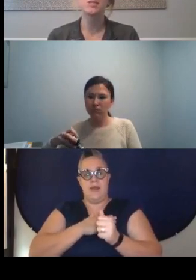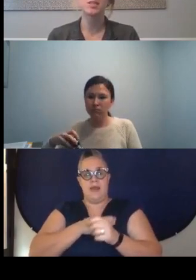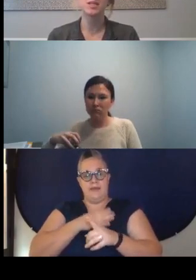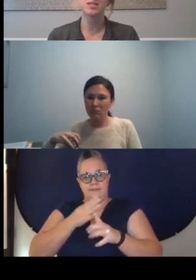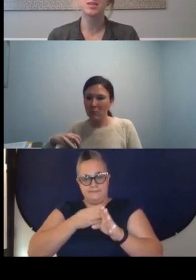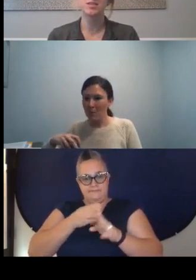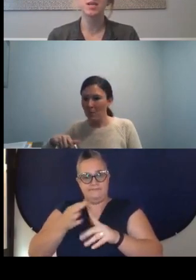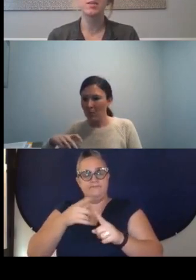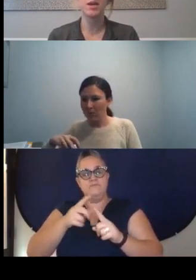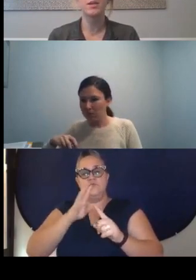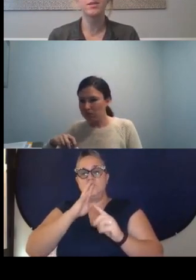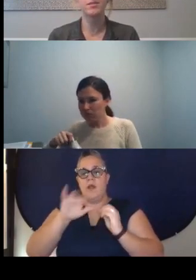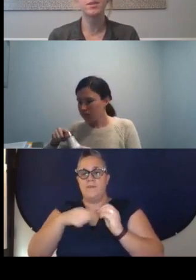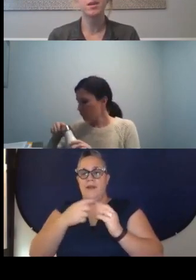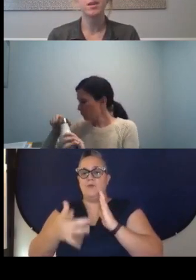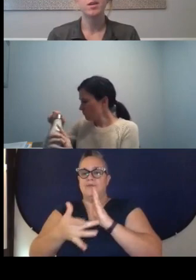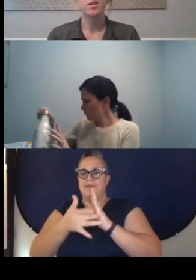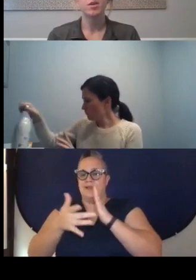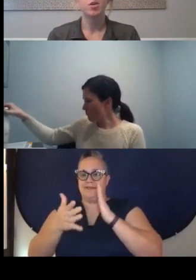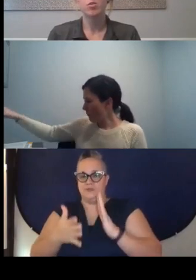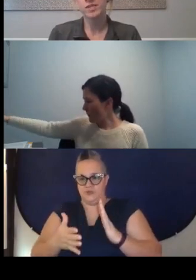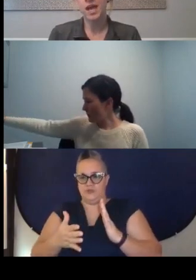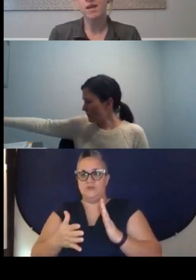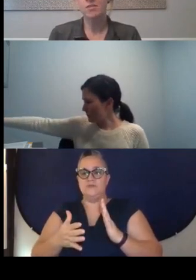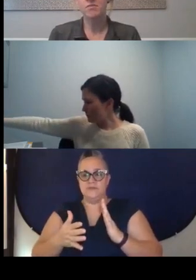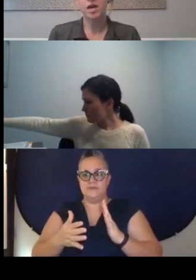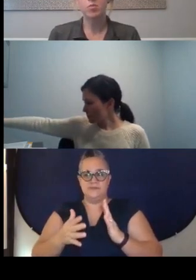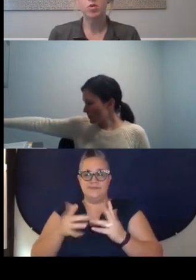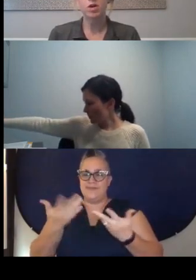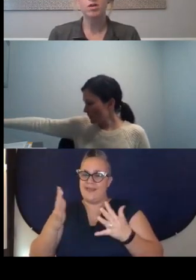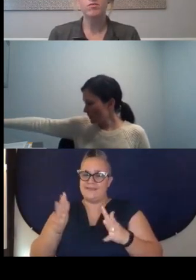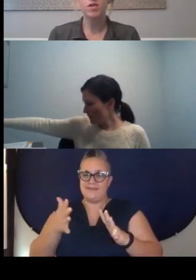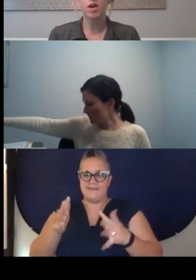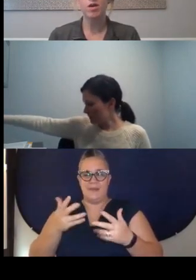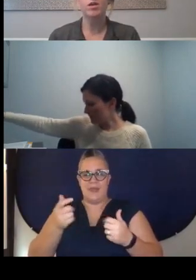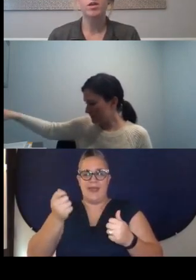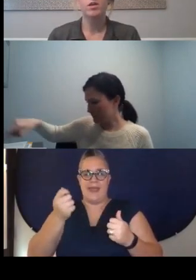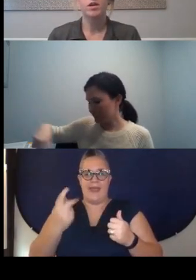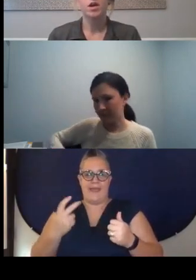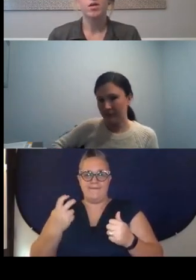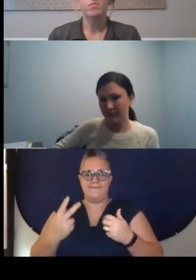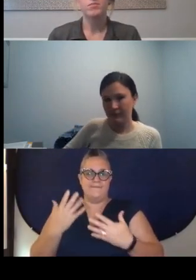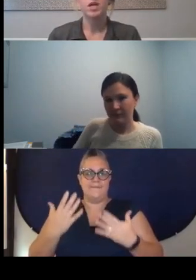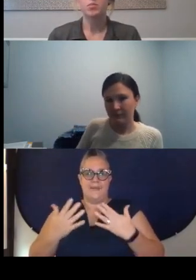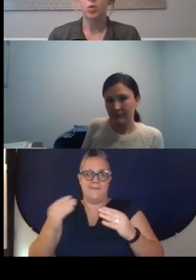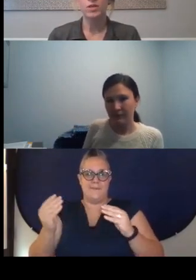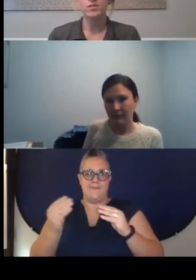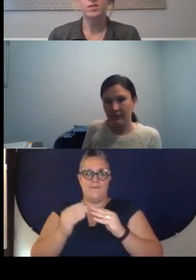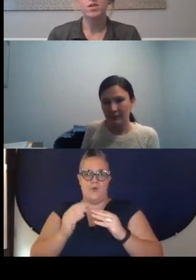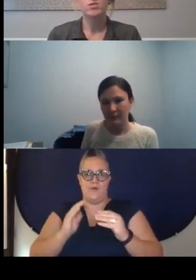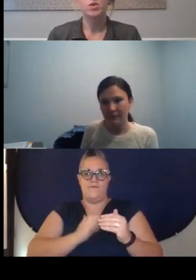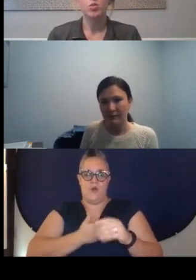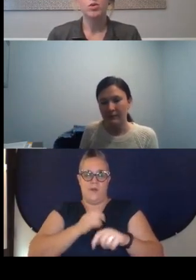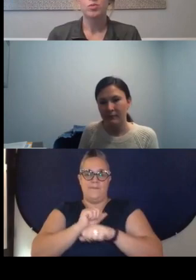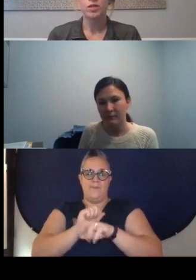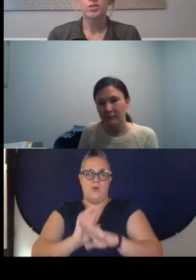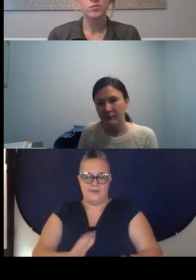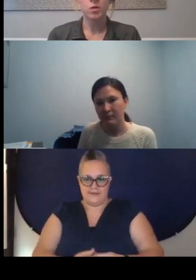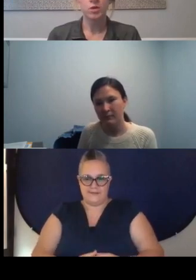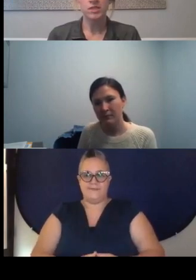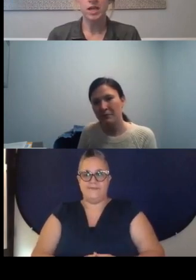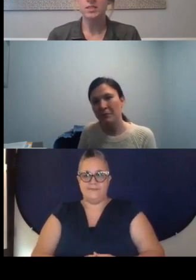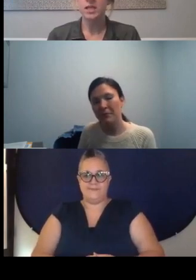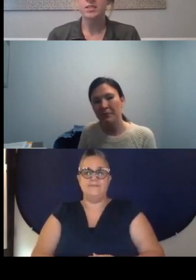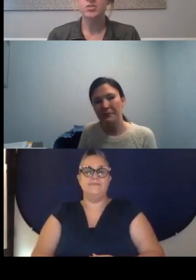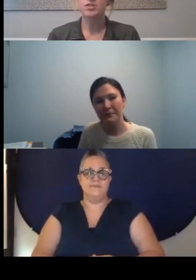technicians because like Sarah said, that is almost half, if not more, of our employees. So we really